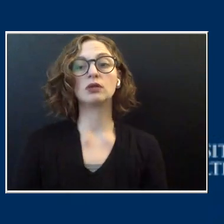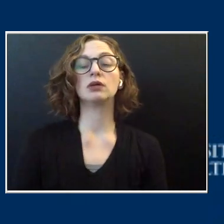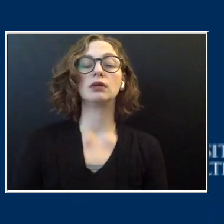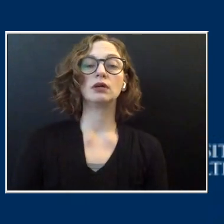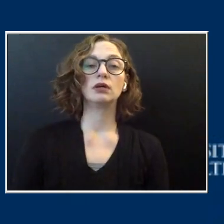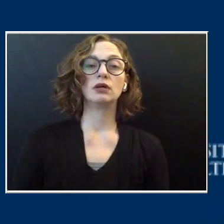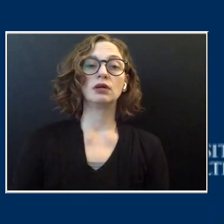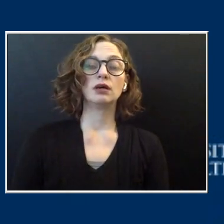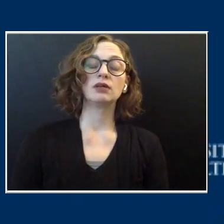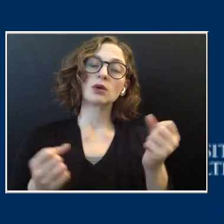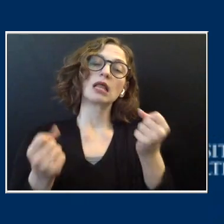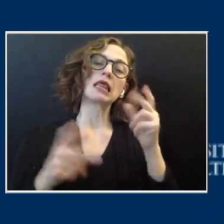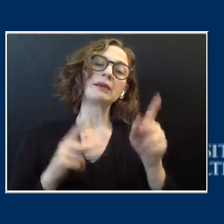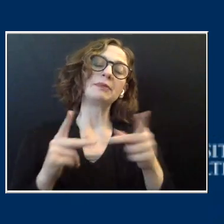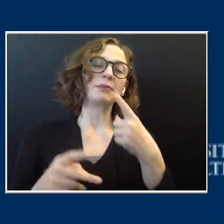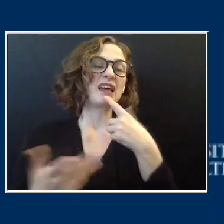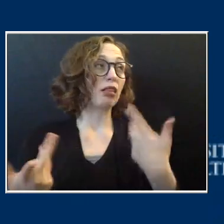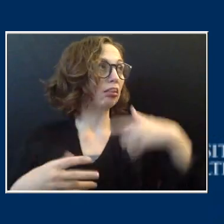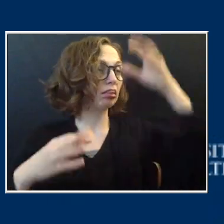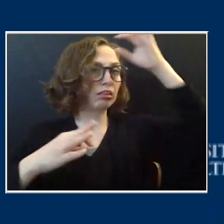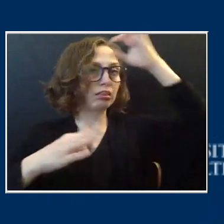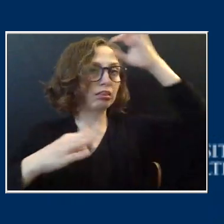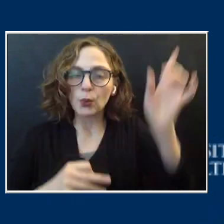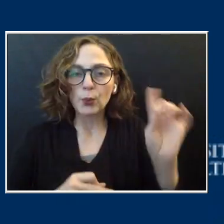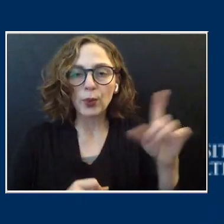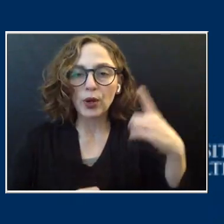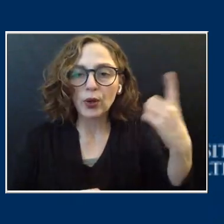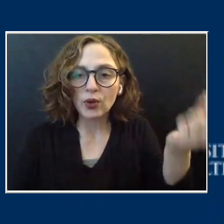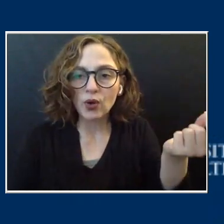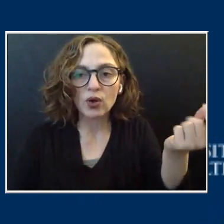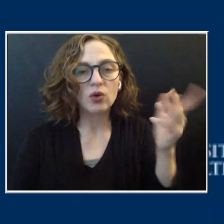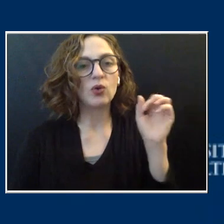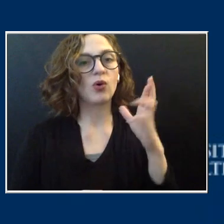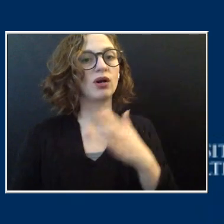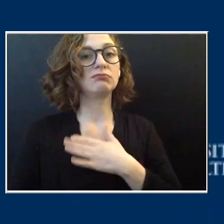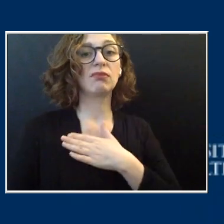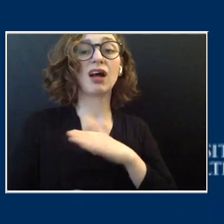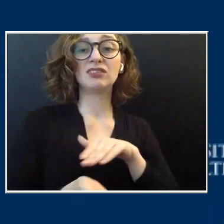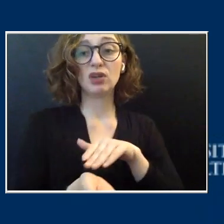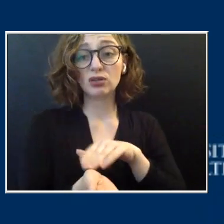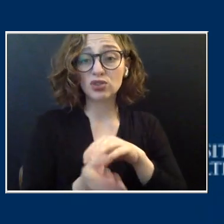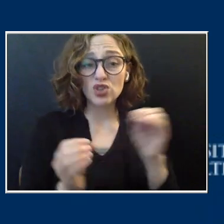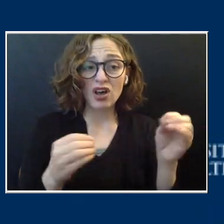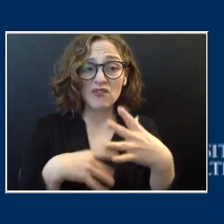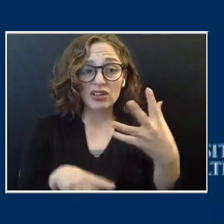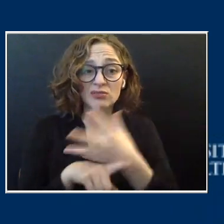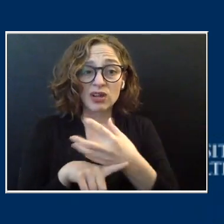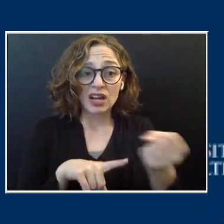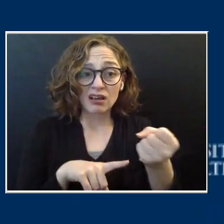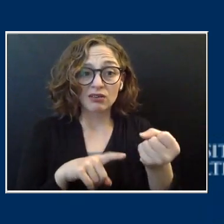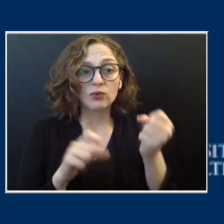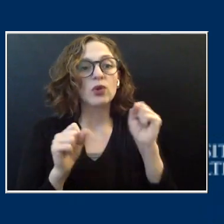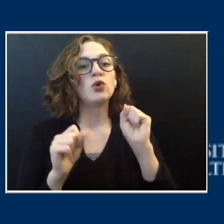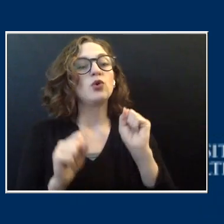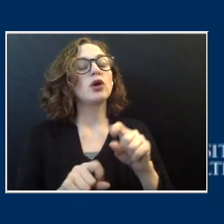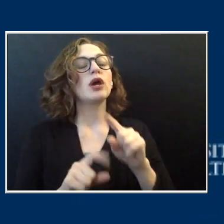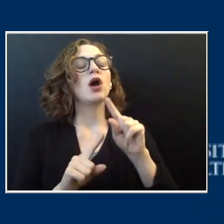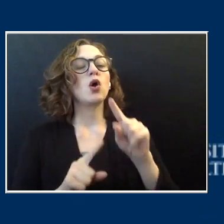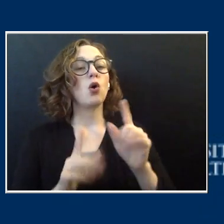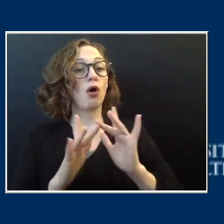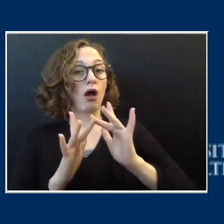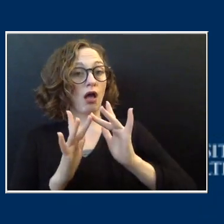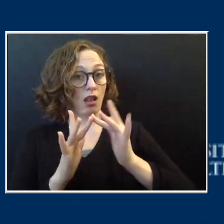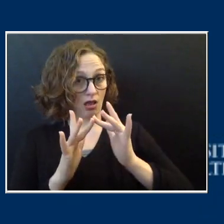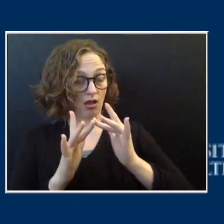don't know where to get the vaccine, or my physician's office is out of it. There is vaccines.gov, and you can go there and it can